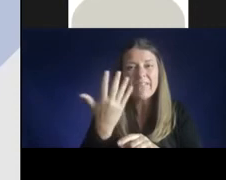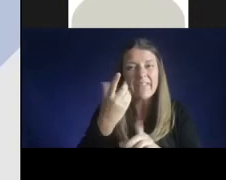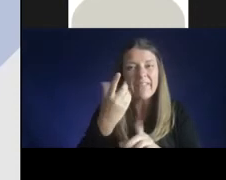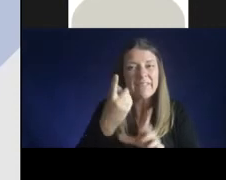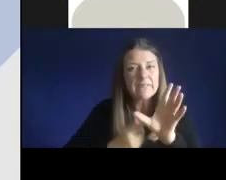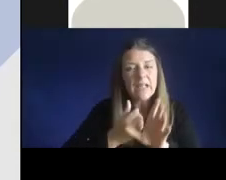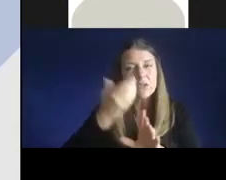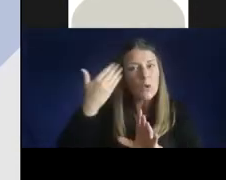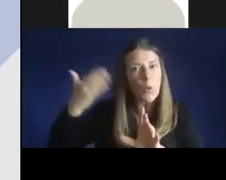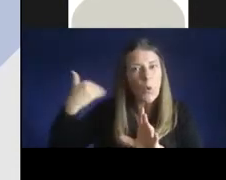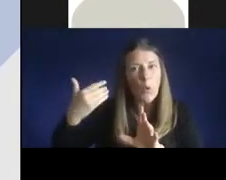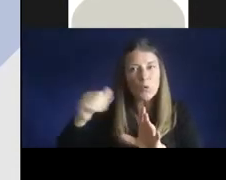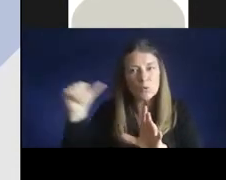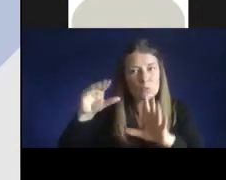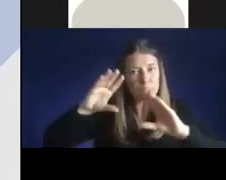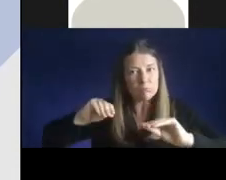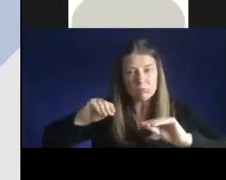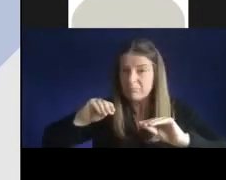in 1865.